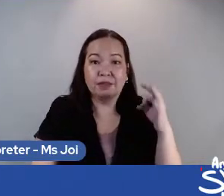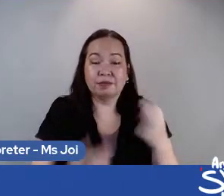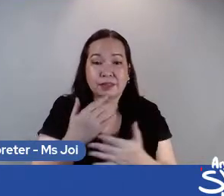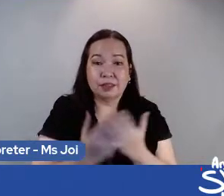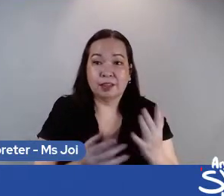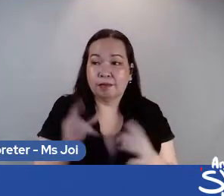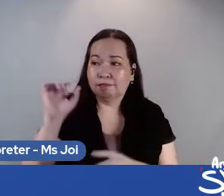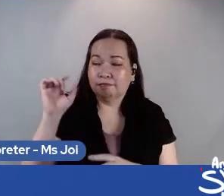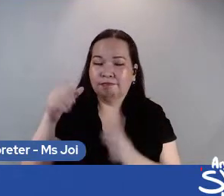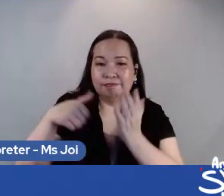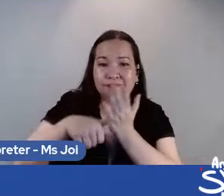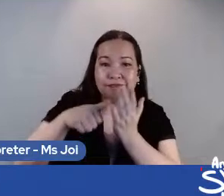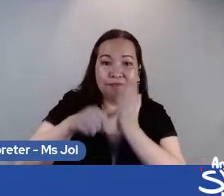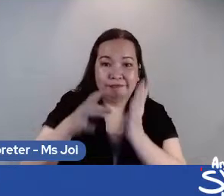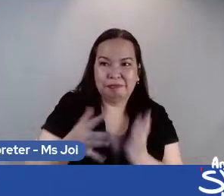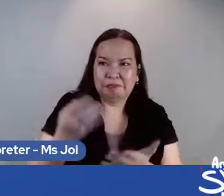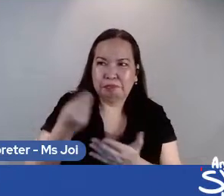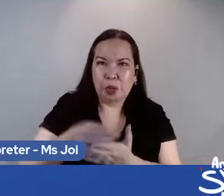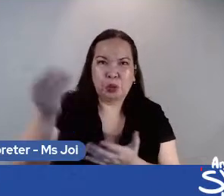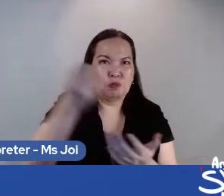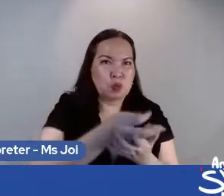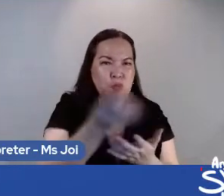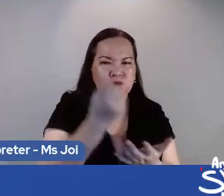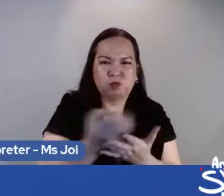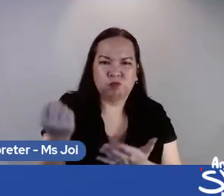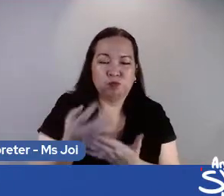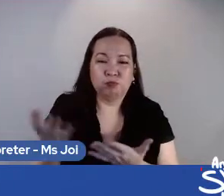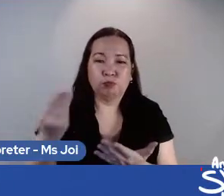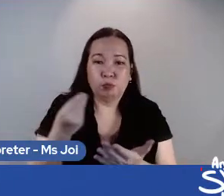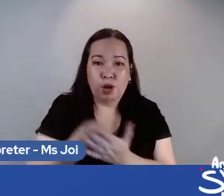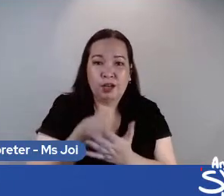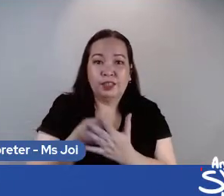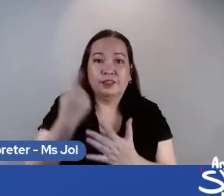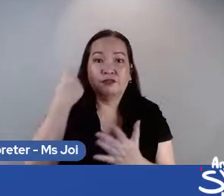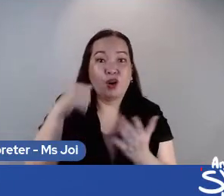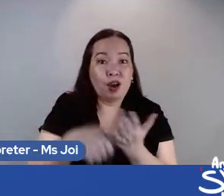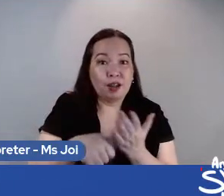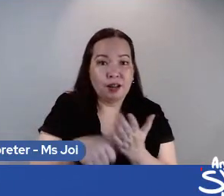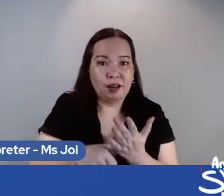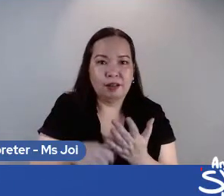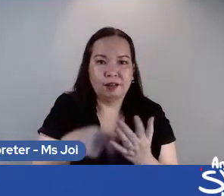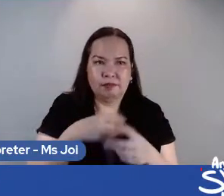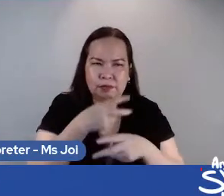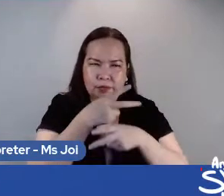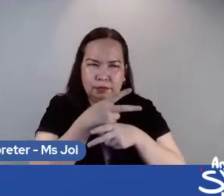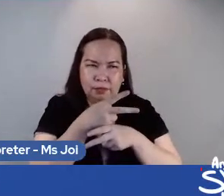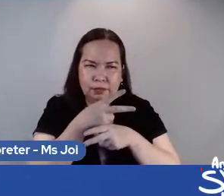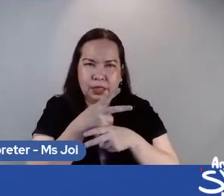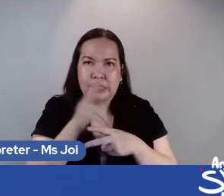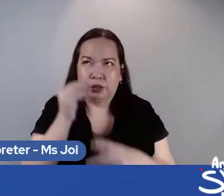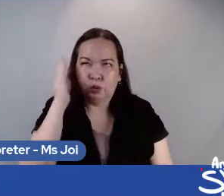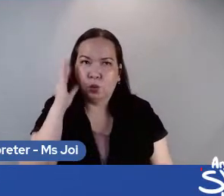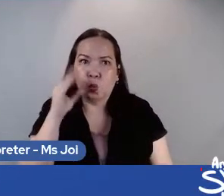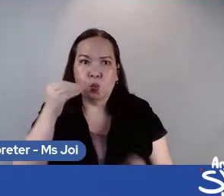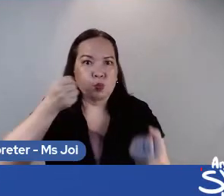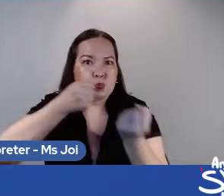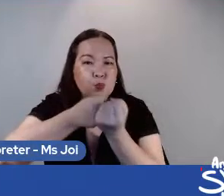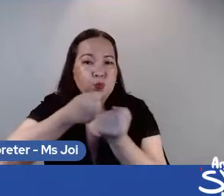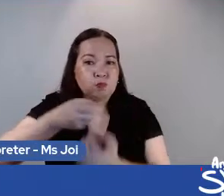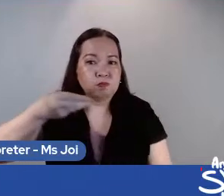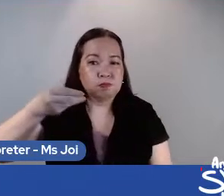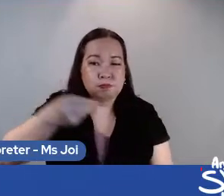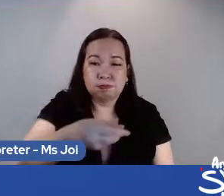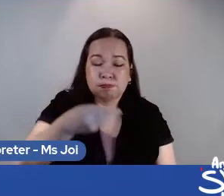money in elections has implications beyond election day. We need to know who are funding them and how they are spending the